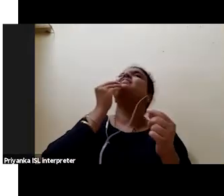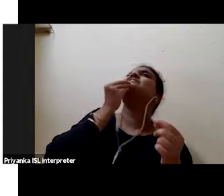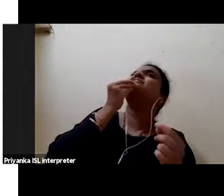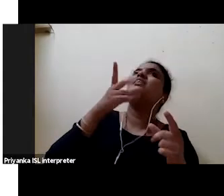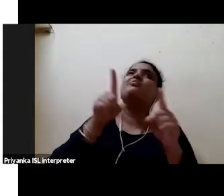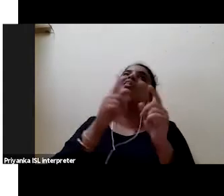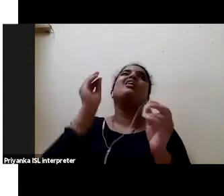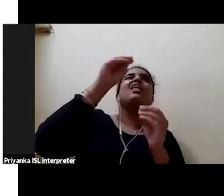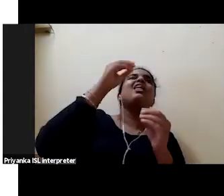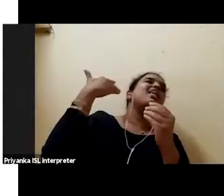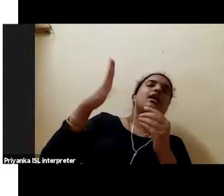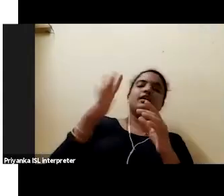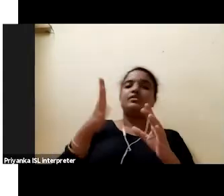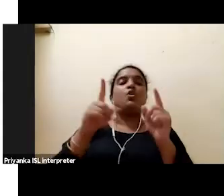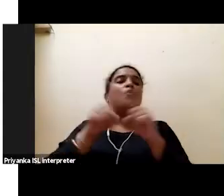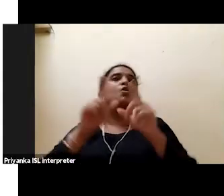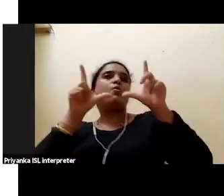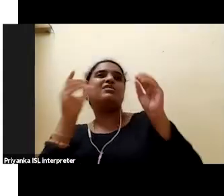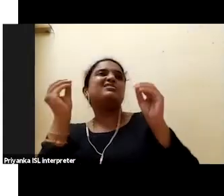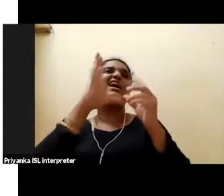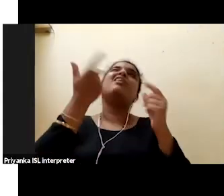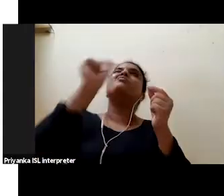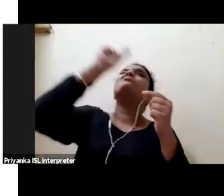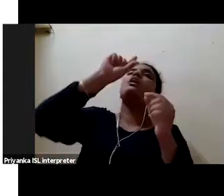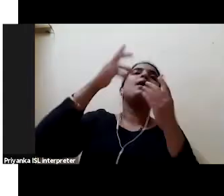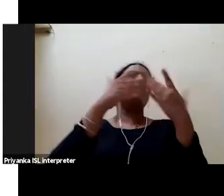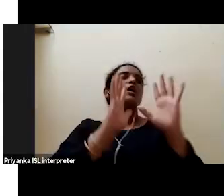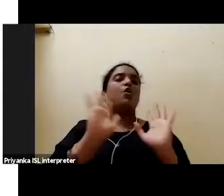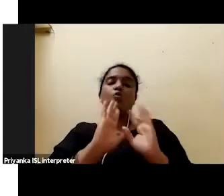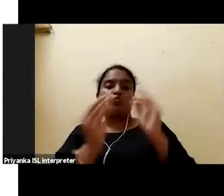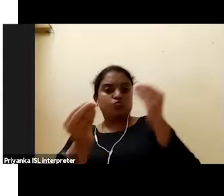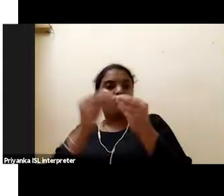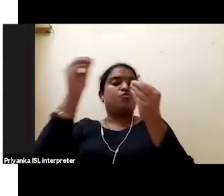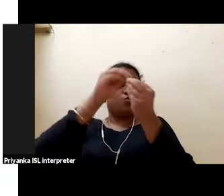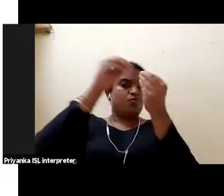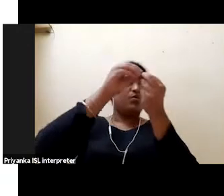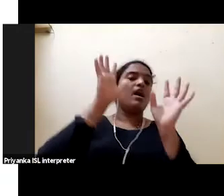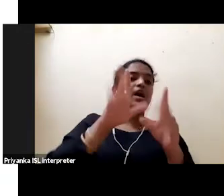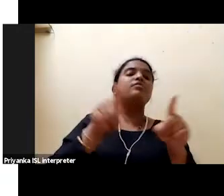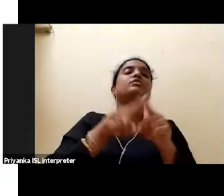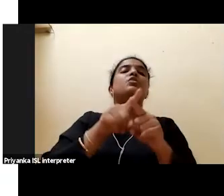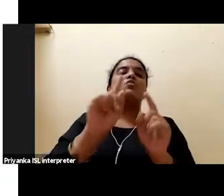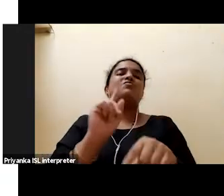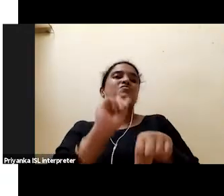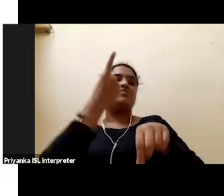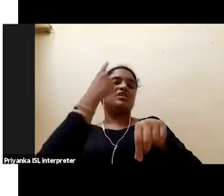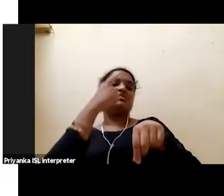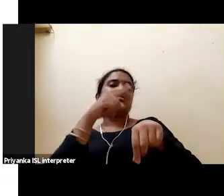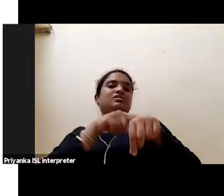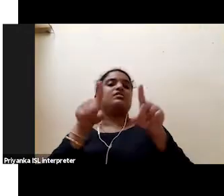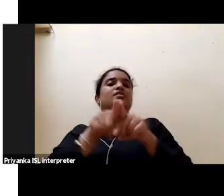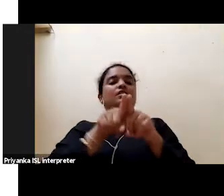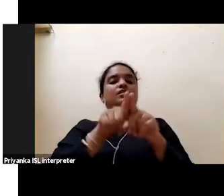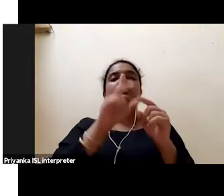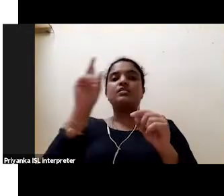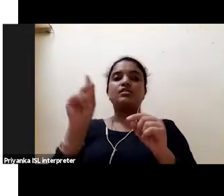as put a picture, put some words, and post it. So this is the first kind of food writing. Second, of